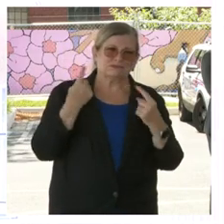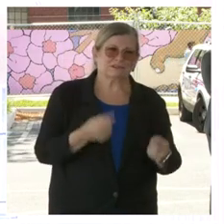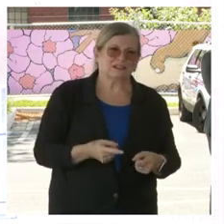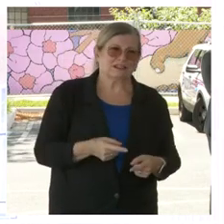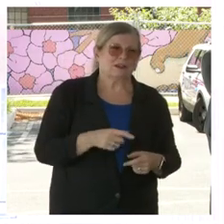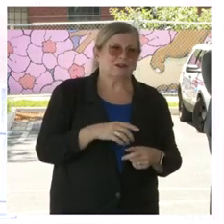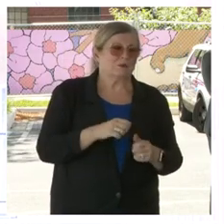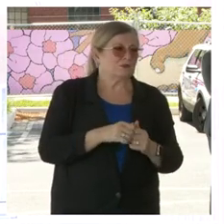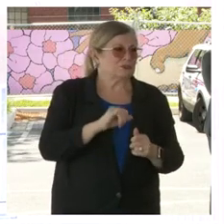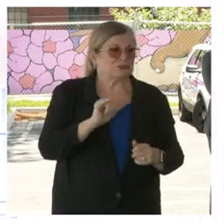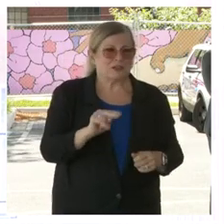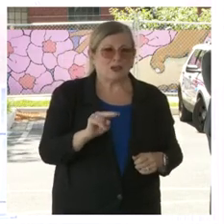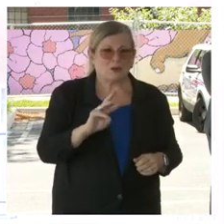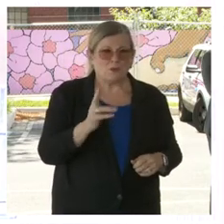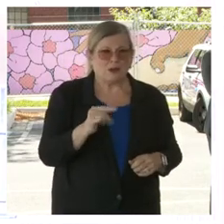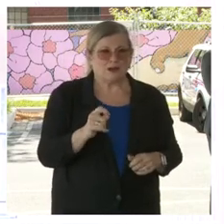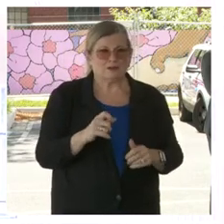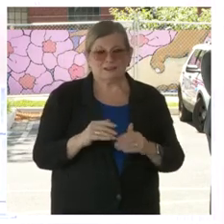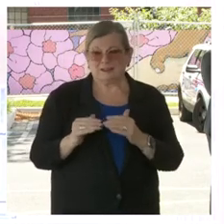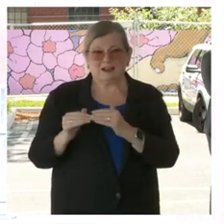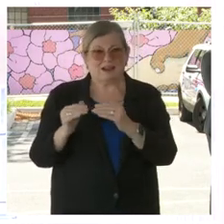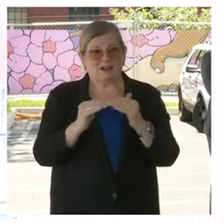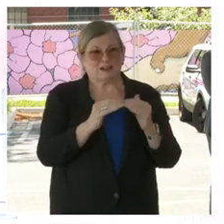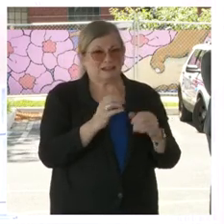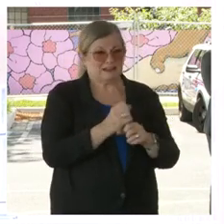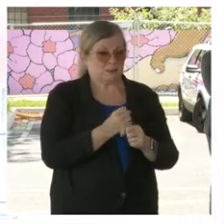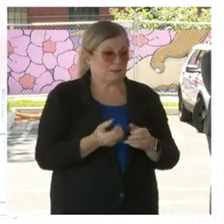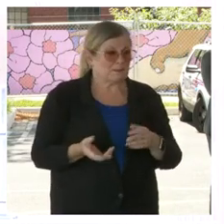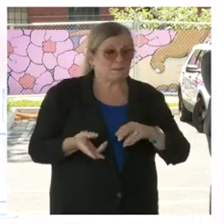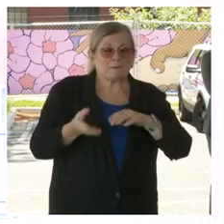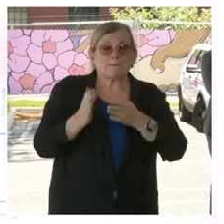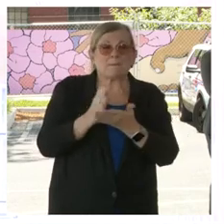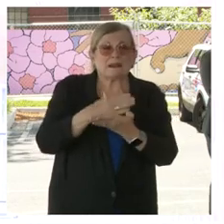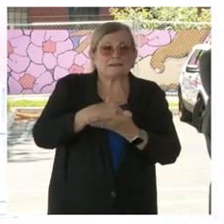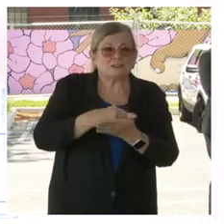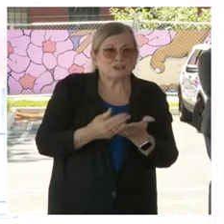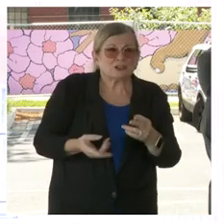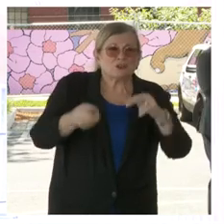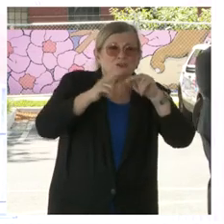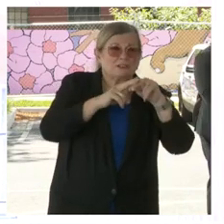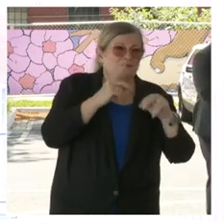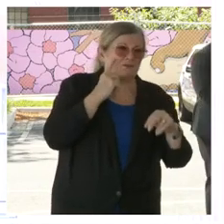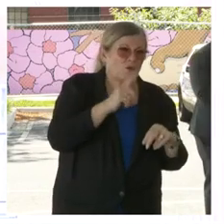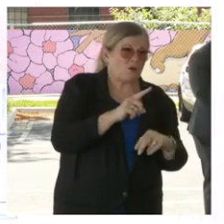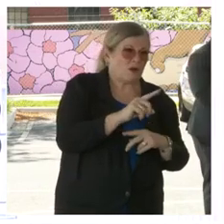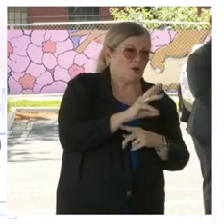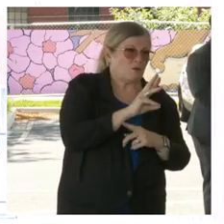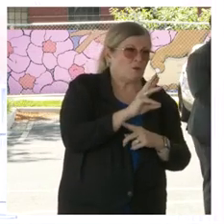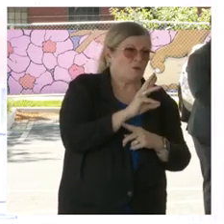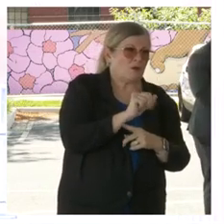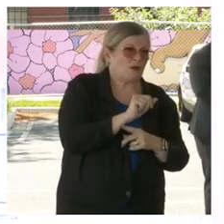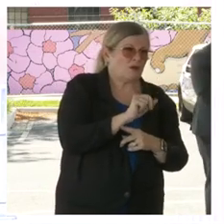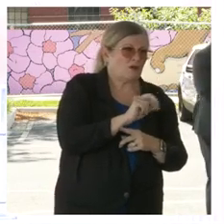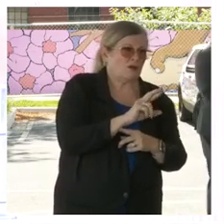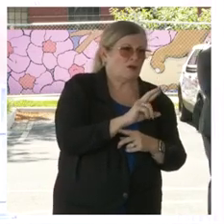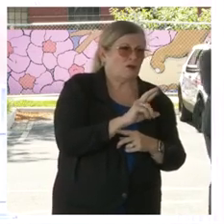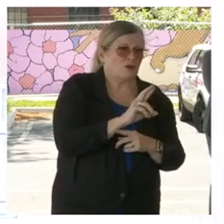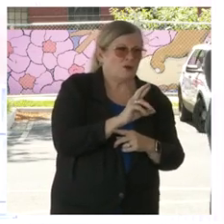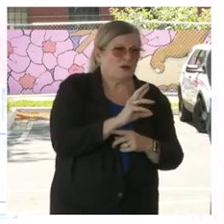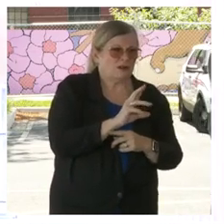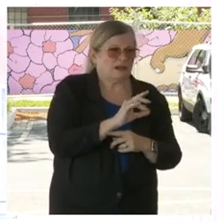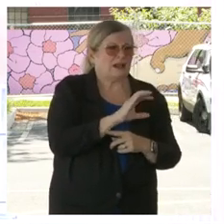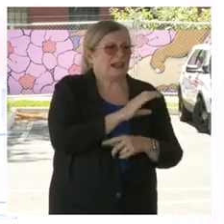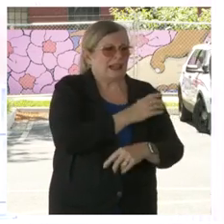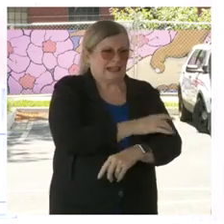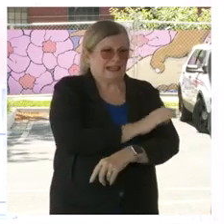at the council in getting budget victories, such as the funding for the Child Wealth Building Act or baby bonds, the work that we've done with the Commercial